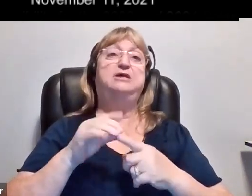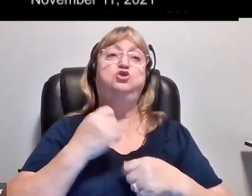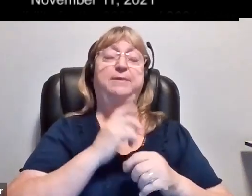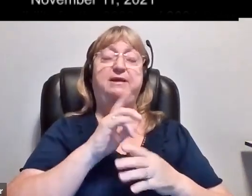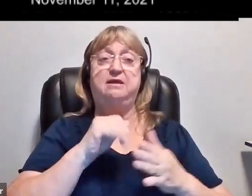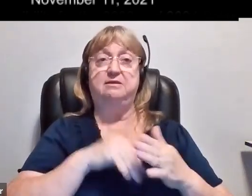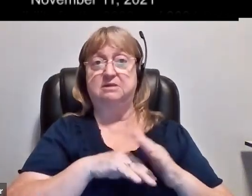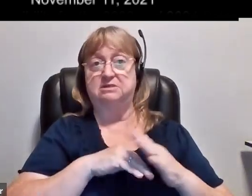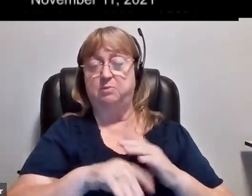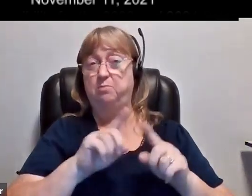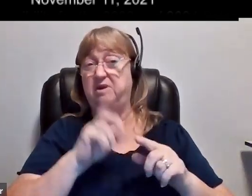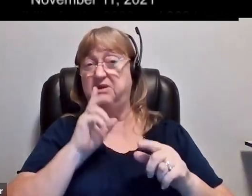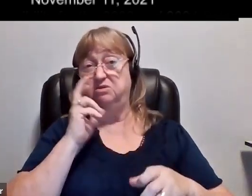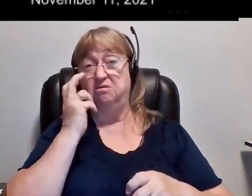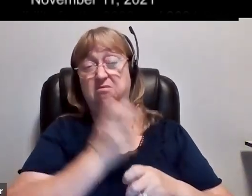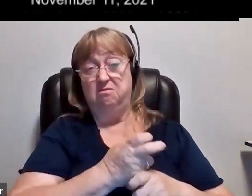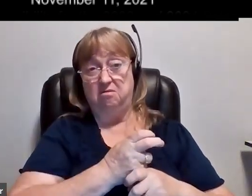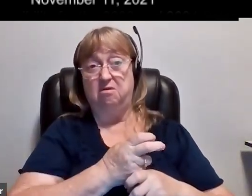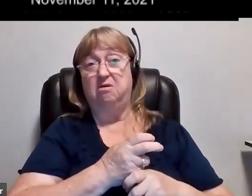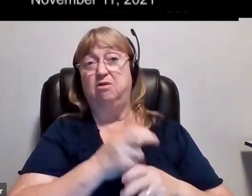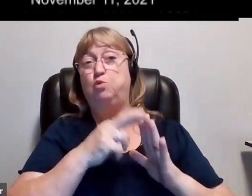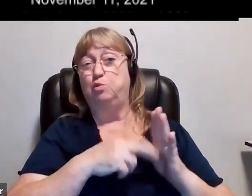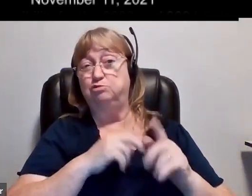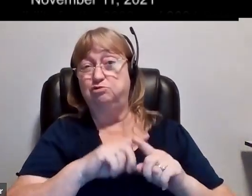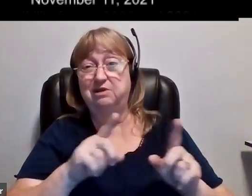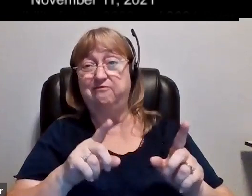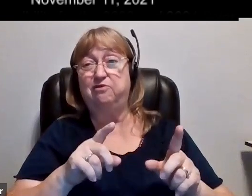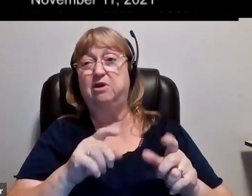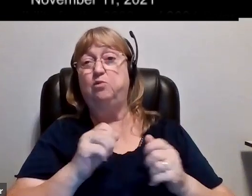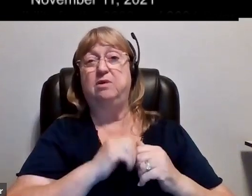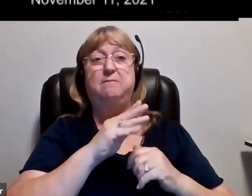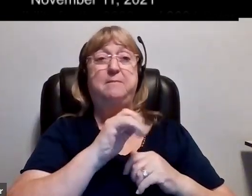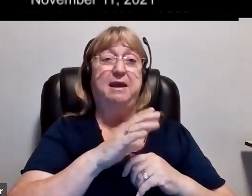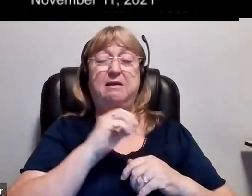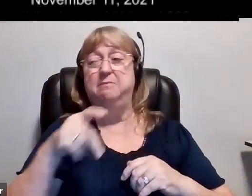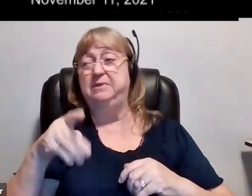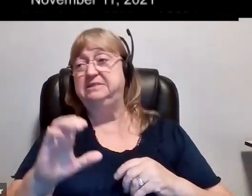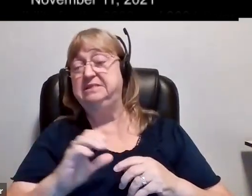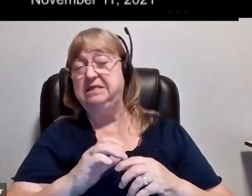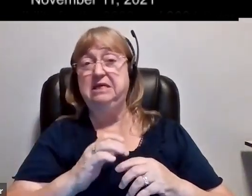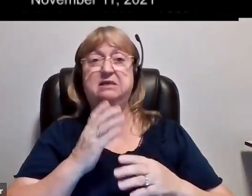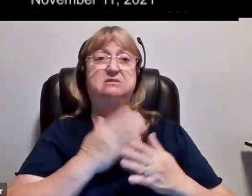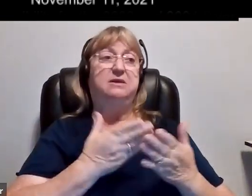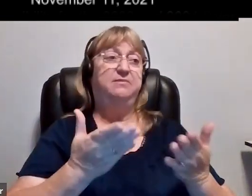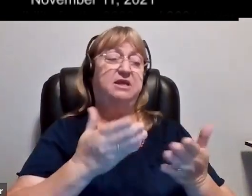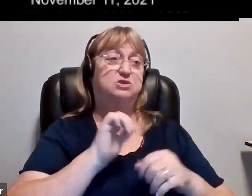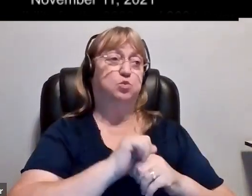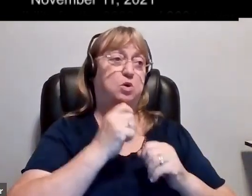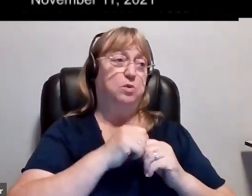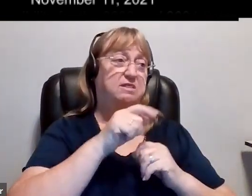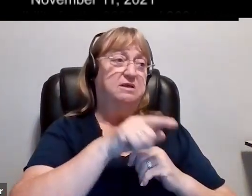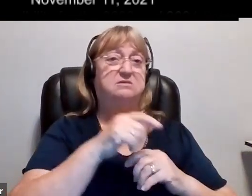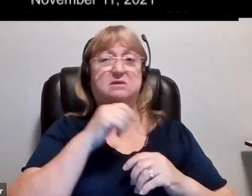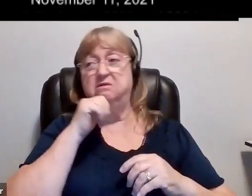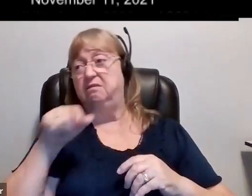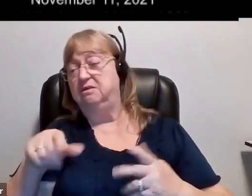accessible. But it can be a little tricky. The rules are a little different between Macintosh and PC, and some things work with this and that and so forth. So